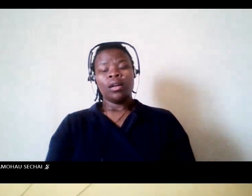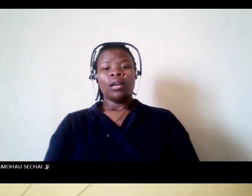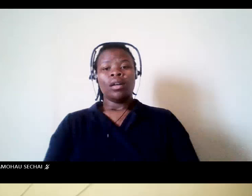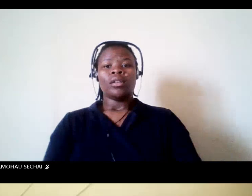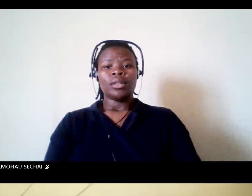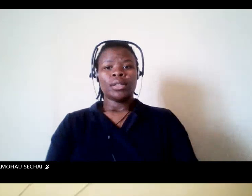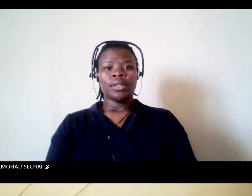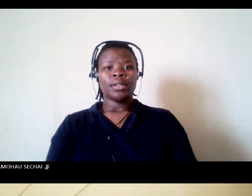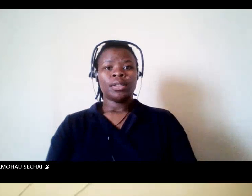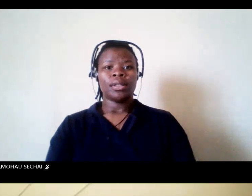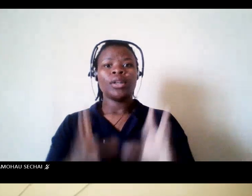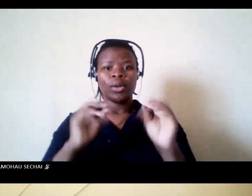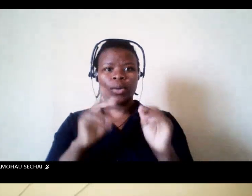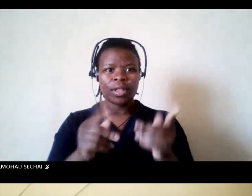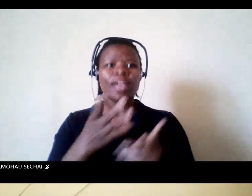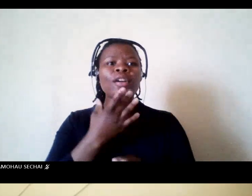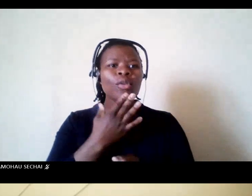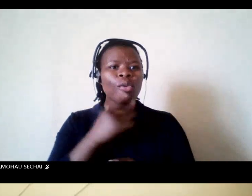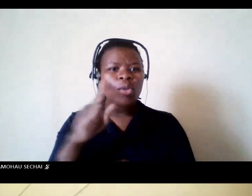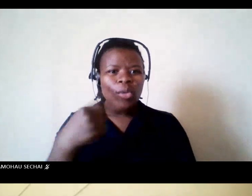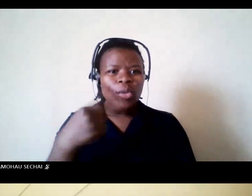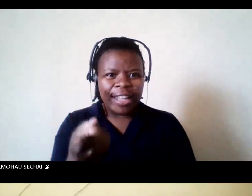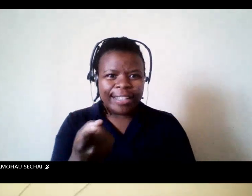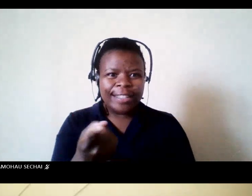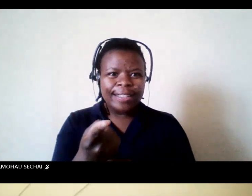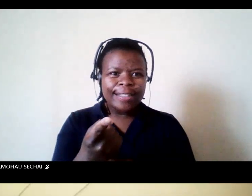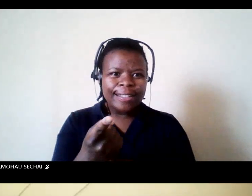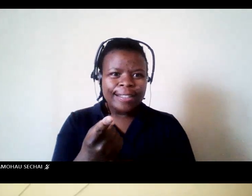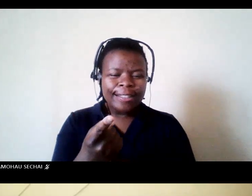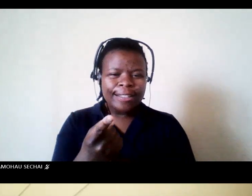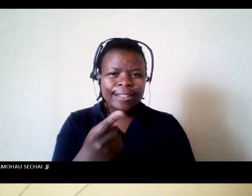All right, who is going next? Let me see who is on next on the list.